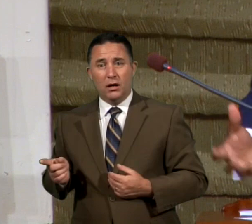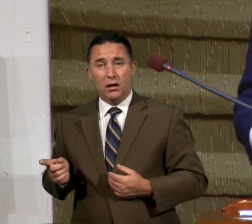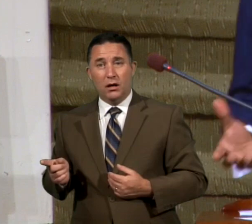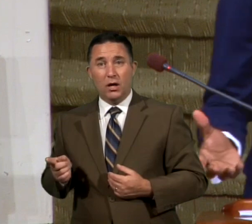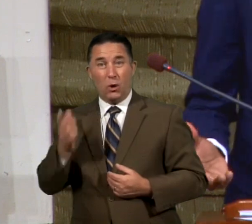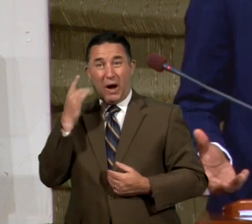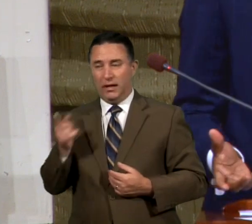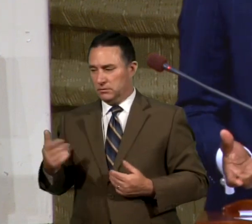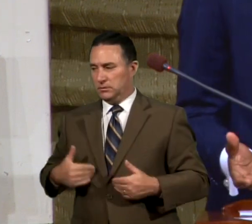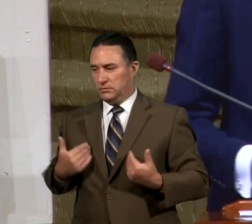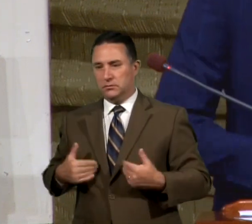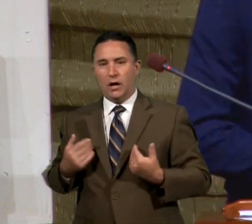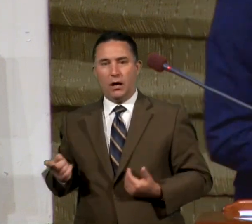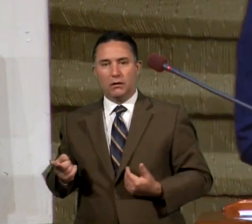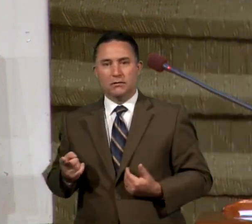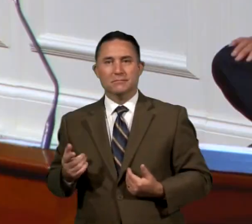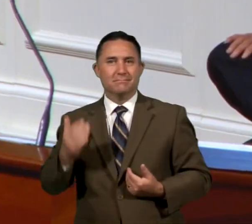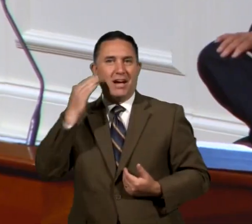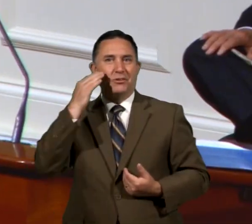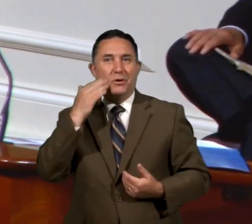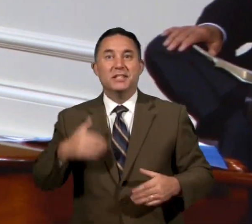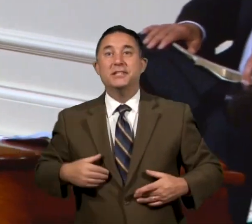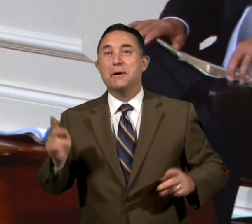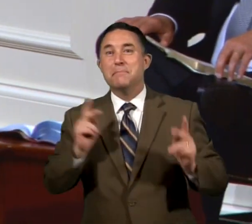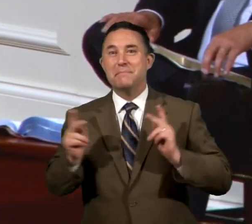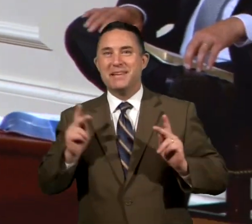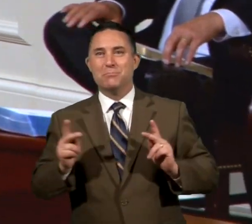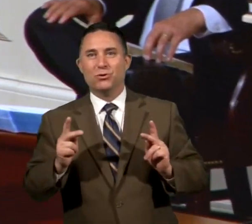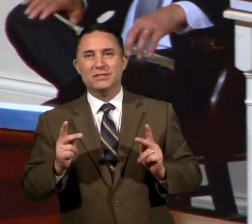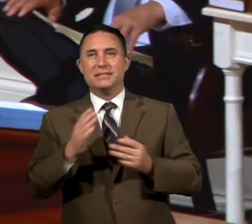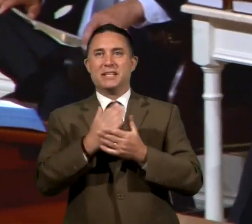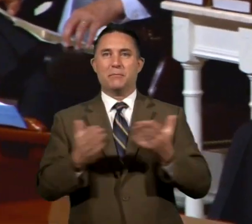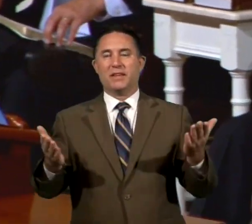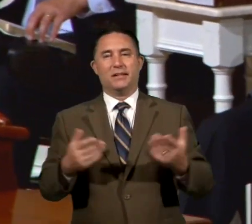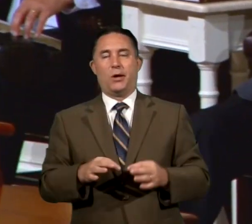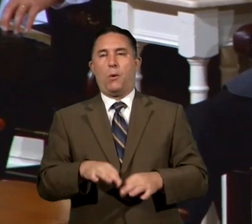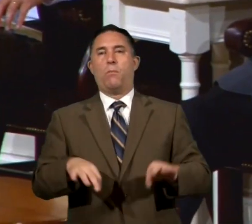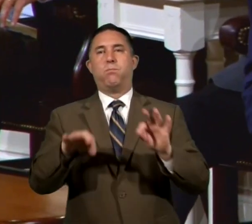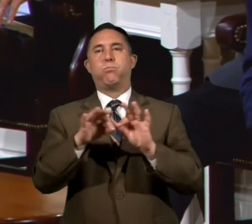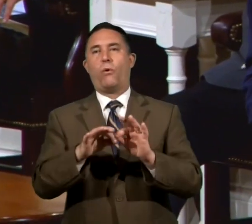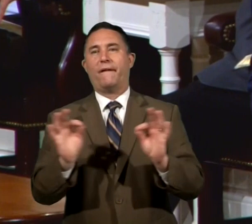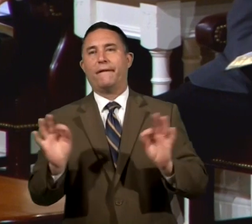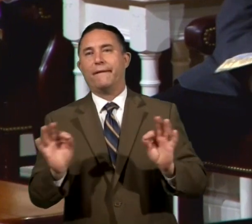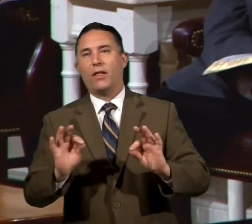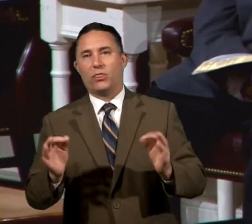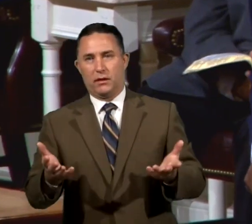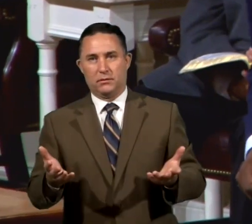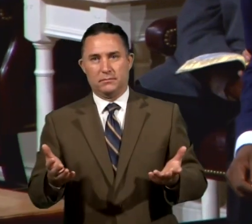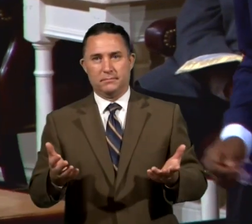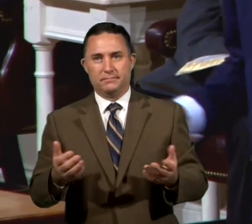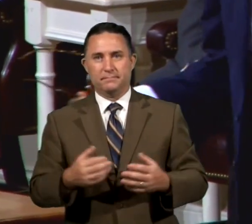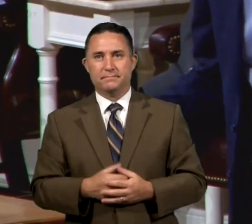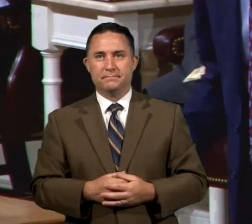because he was young. I know how it is. Young people, certain things are unimportant to them.